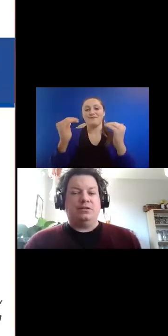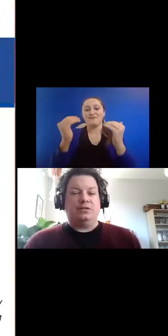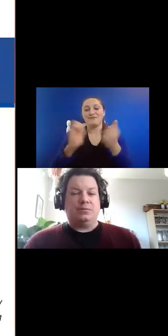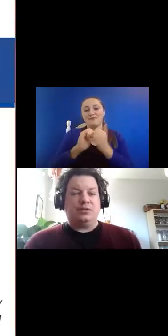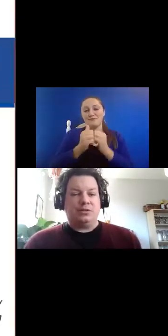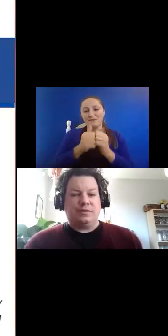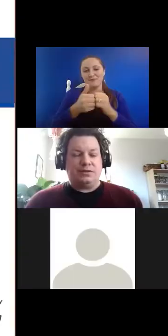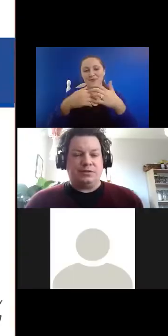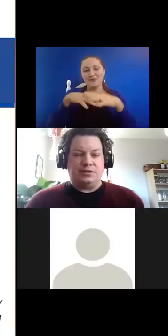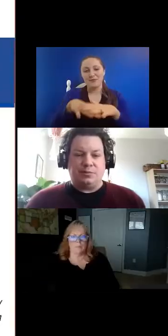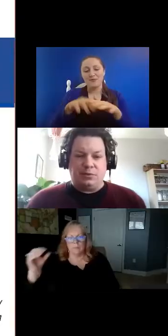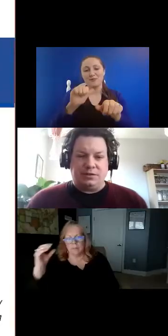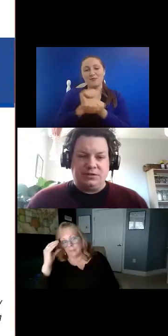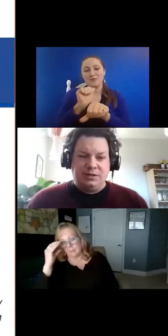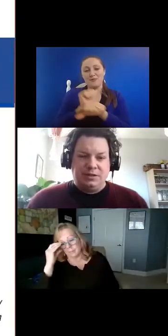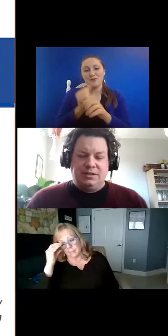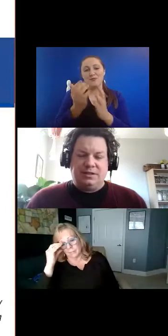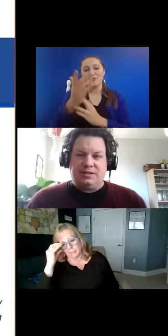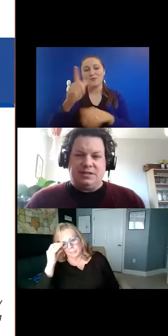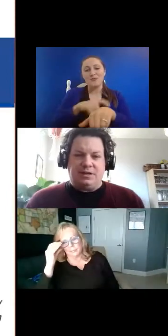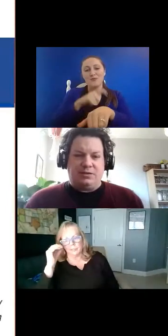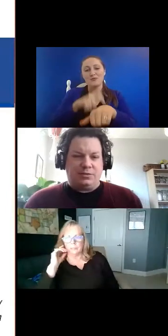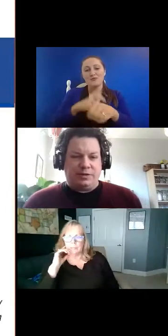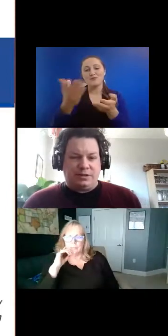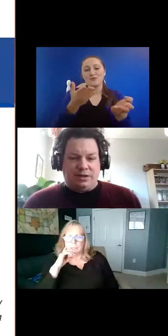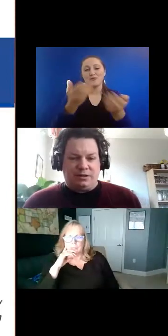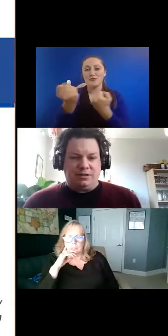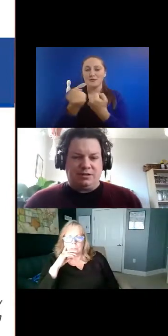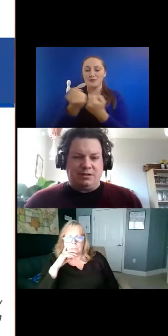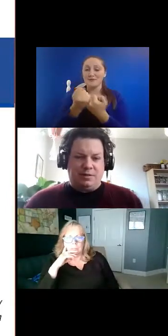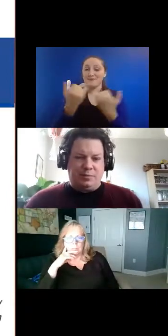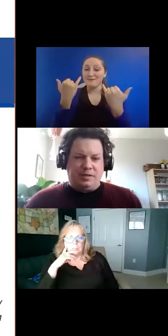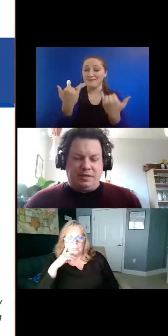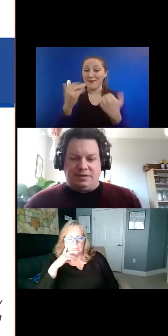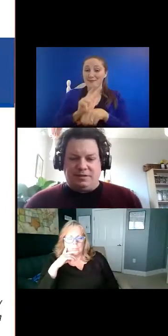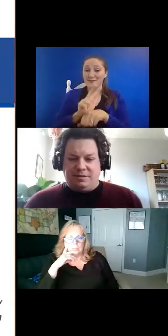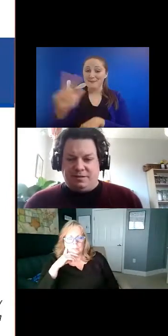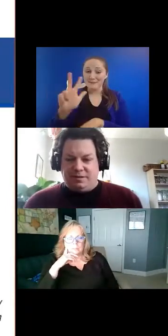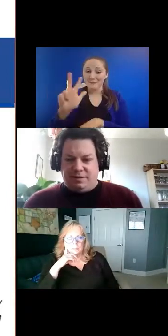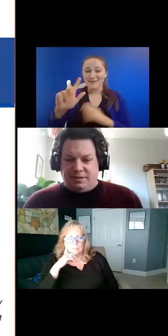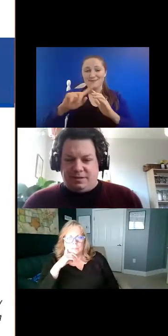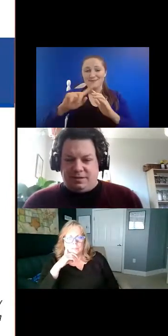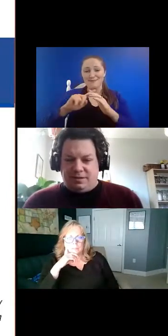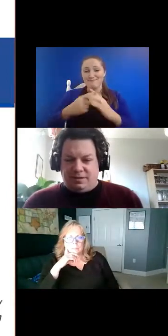Managed Long-Term Services and Supports. It is now 3 o'clock, time to begin.